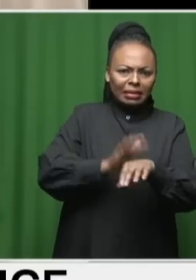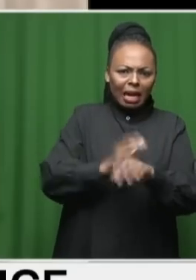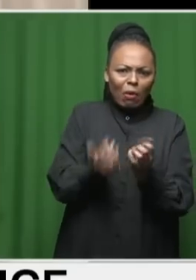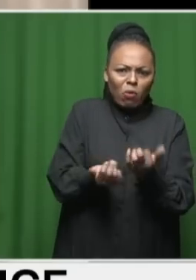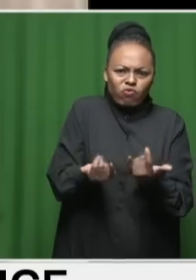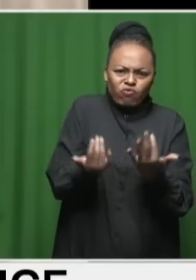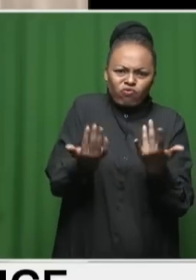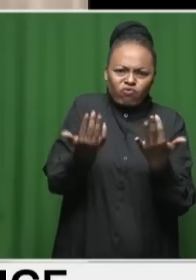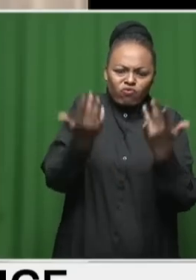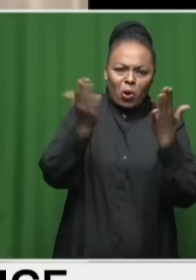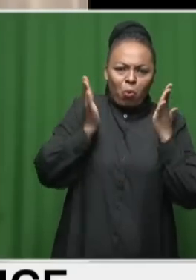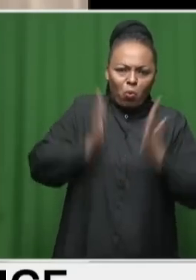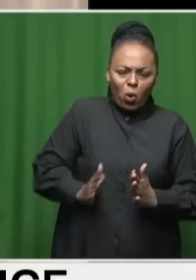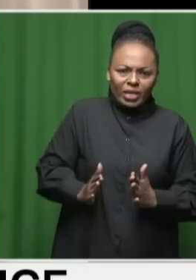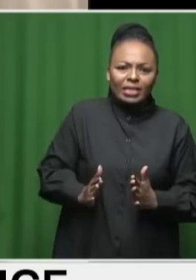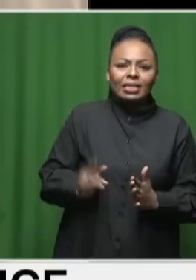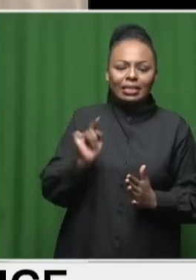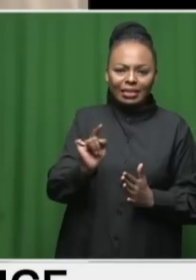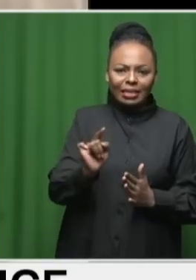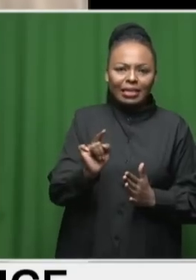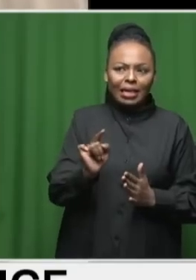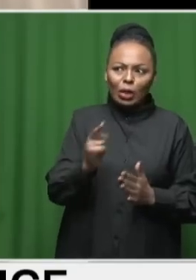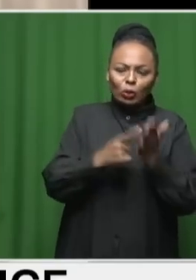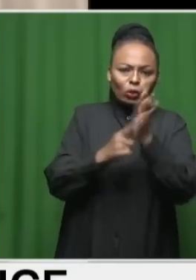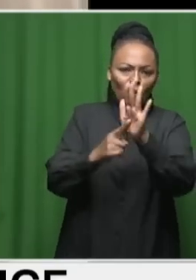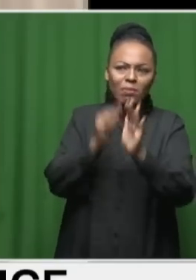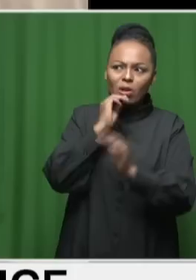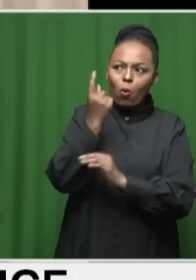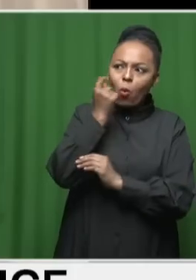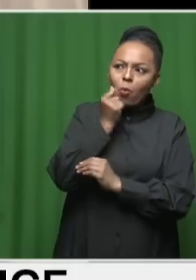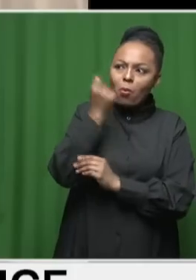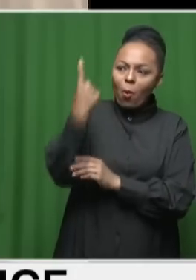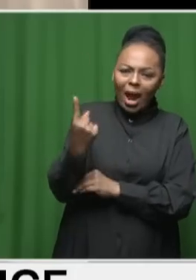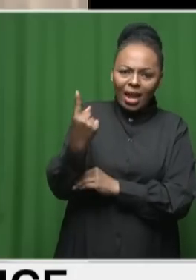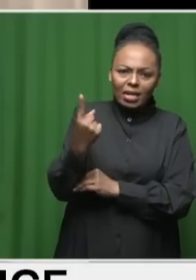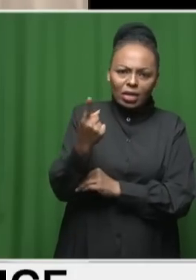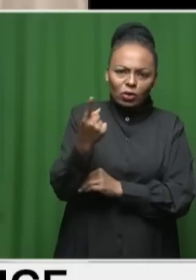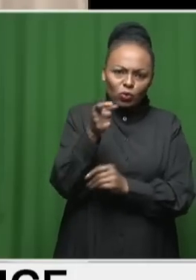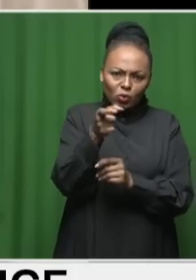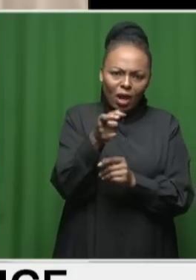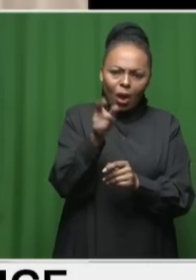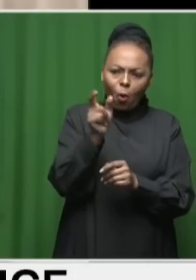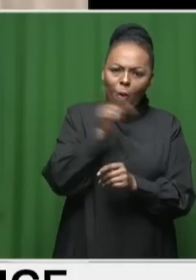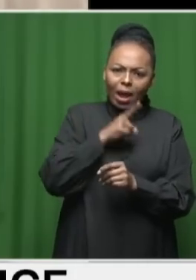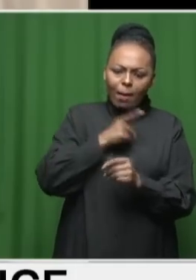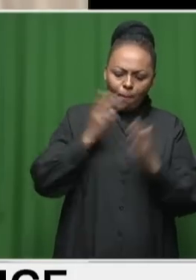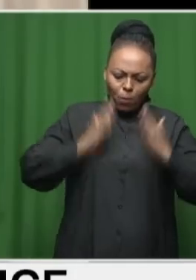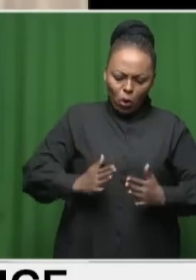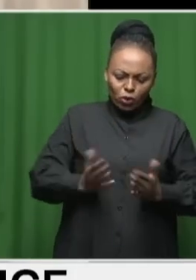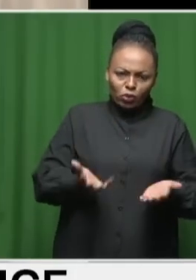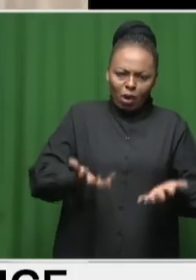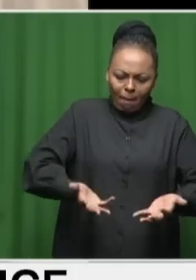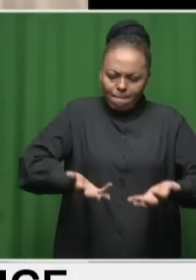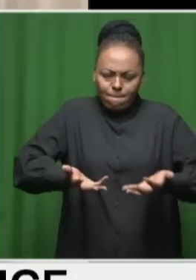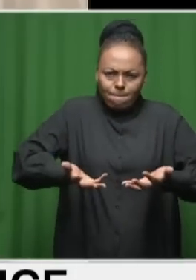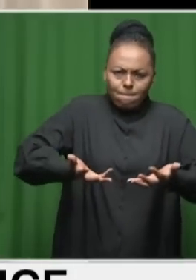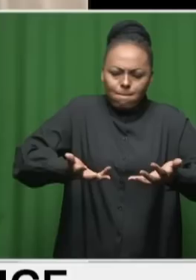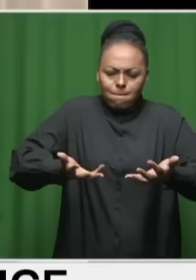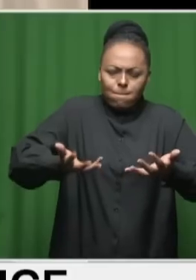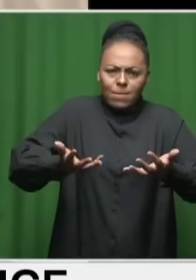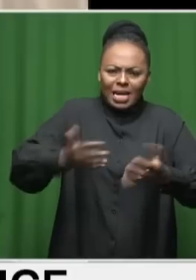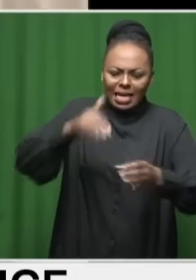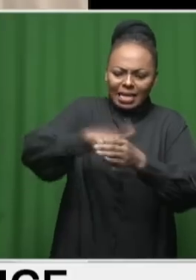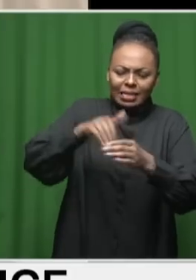and that didn't happen. It shows you that this wasn't one man. To carry a body around in jail, it's not an easy